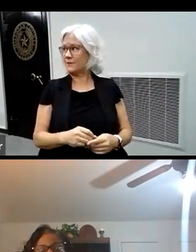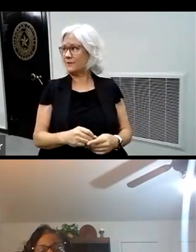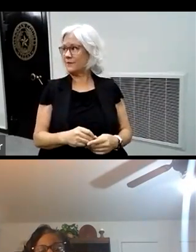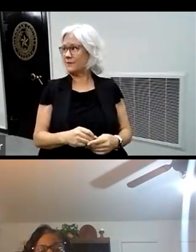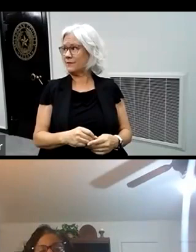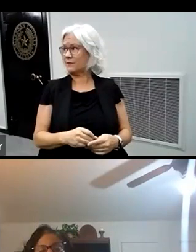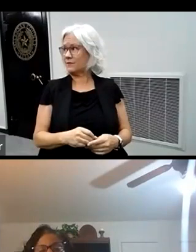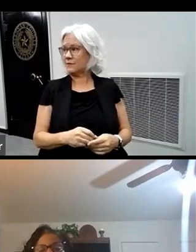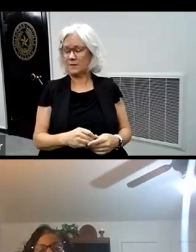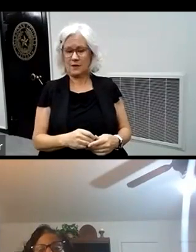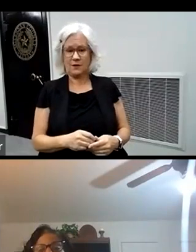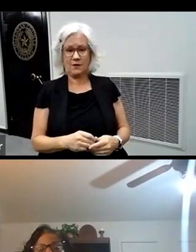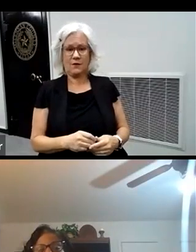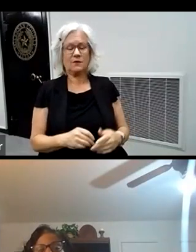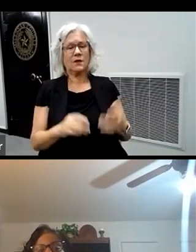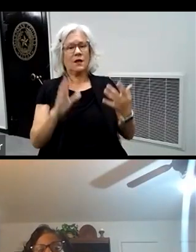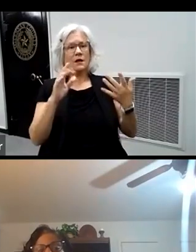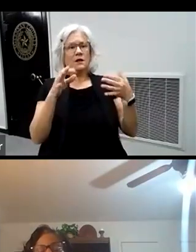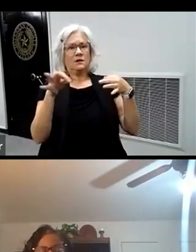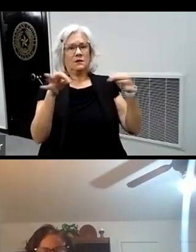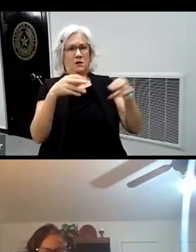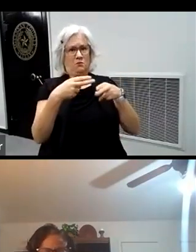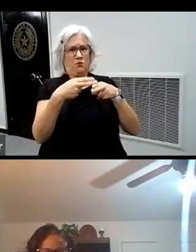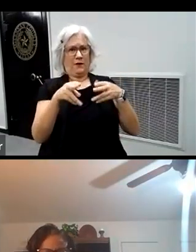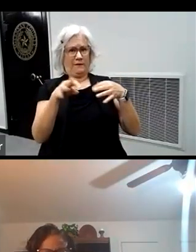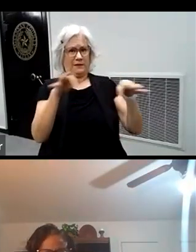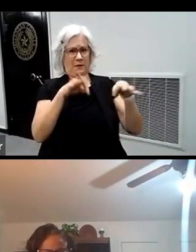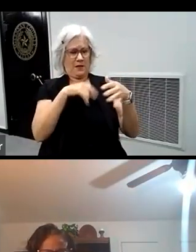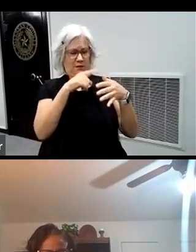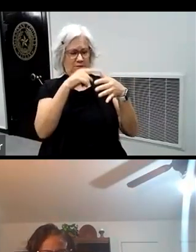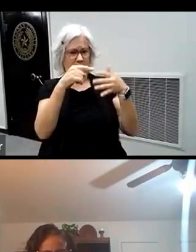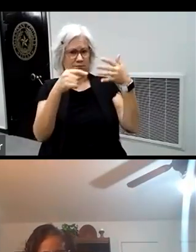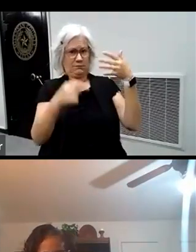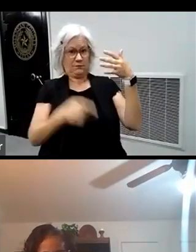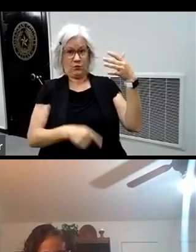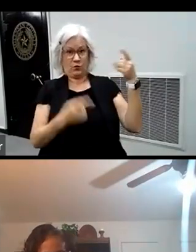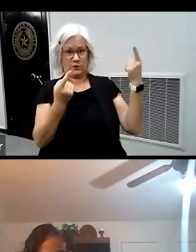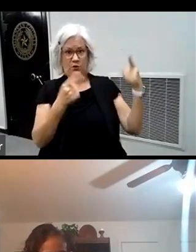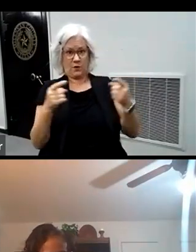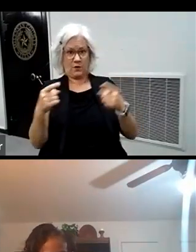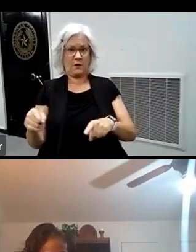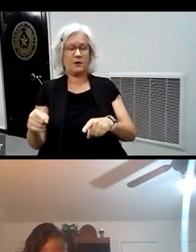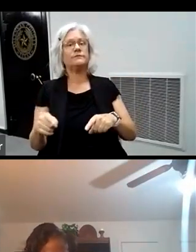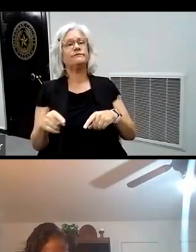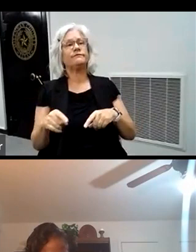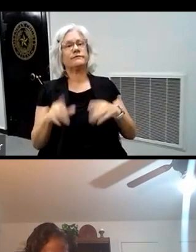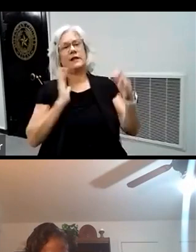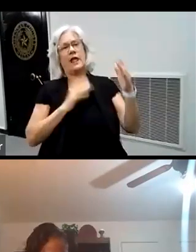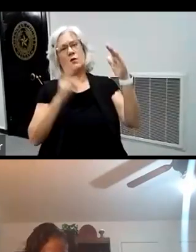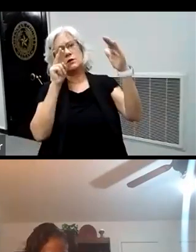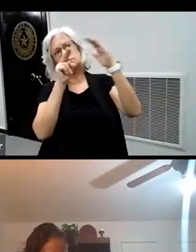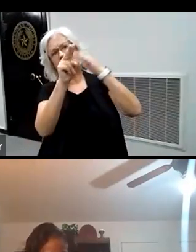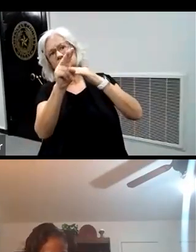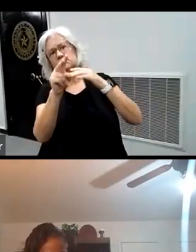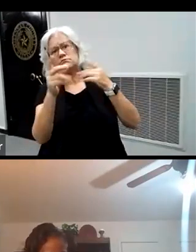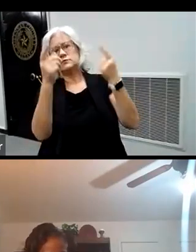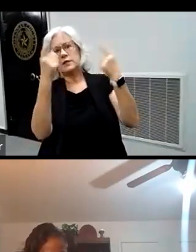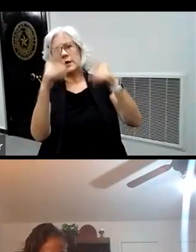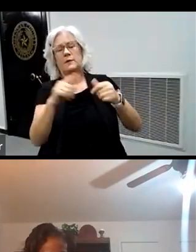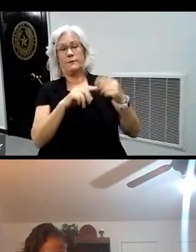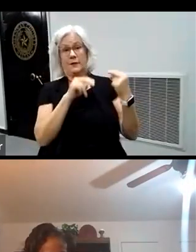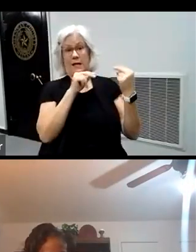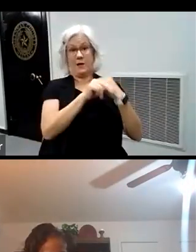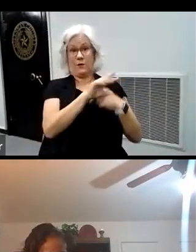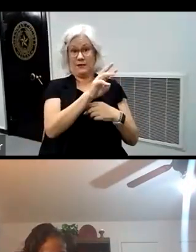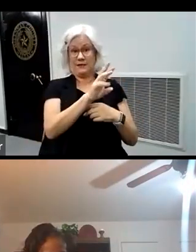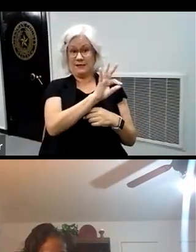All right, so we'll just kind of go briefly down the line of what we've got going at the moment and where we're going in the near future. So the Highway 6